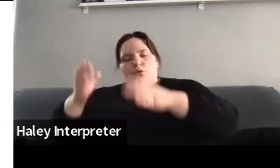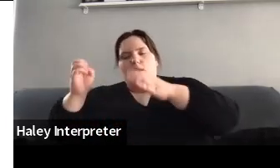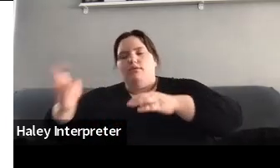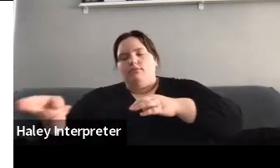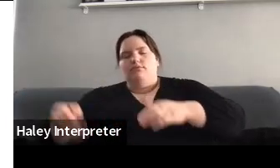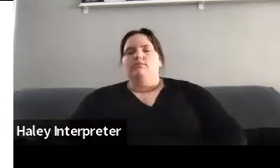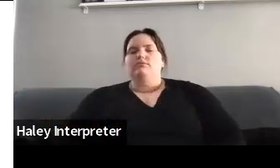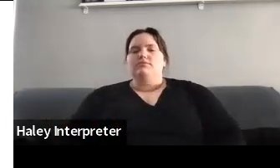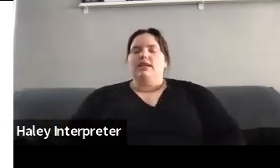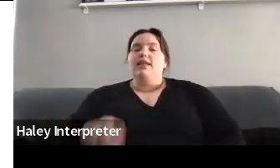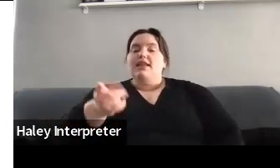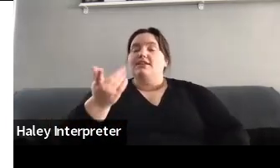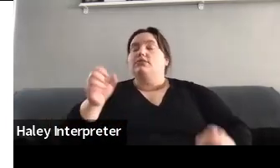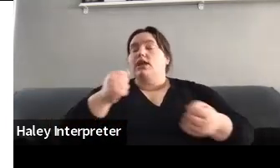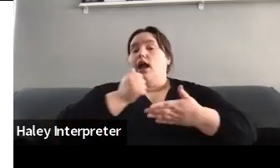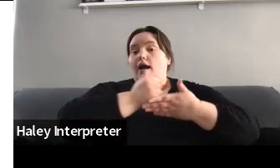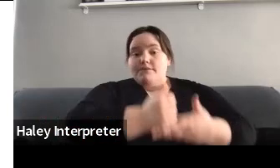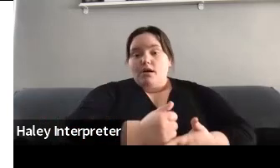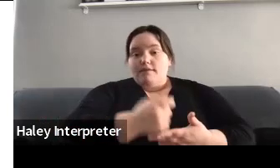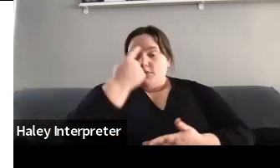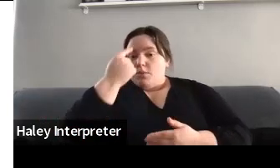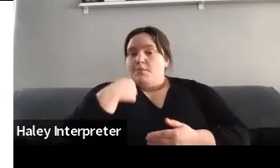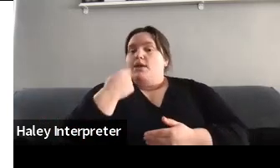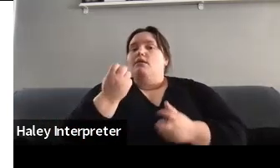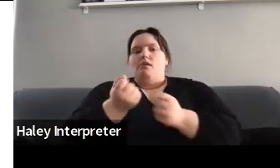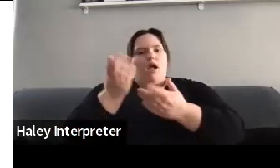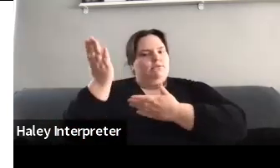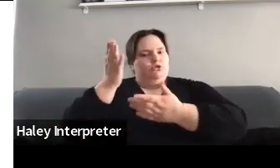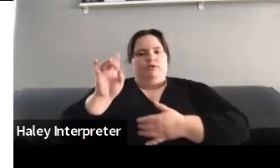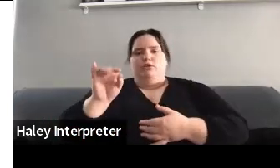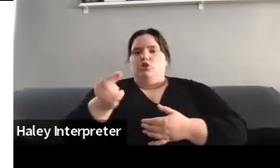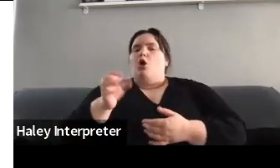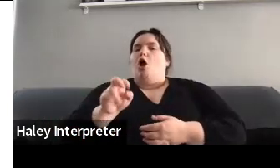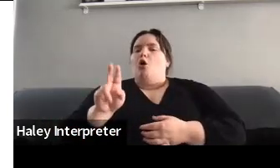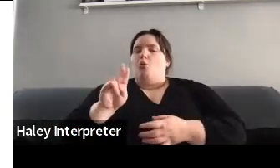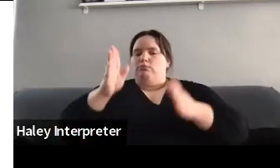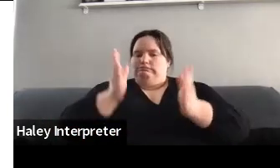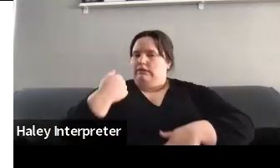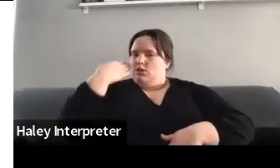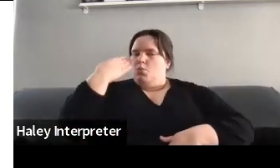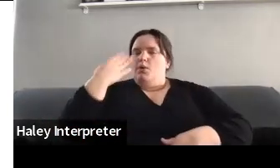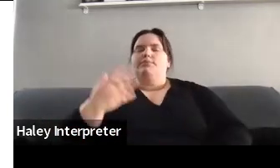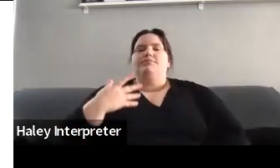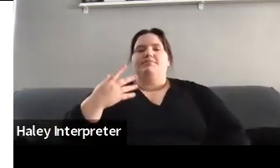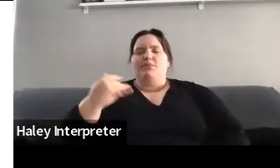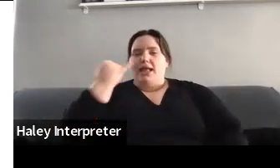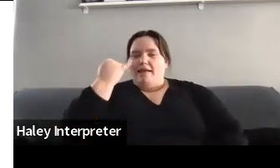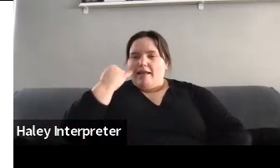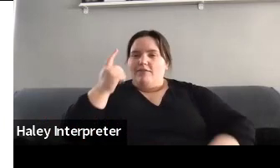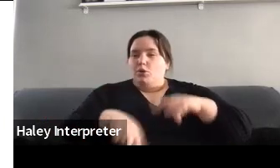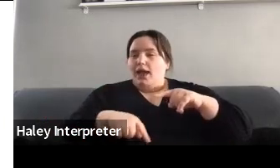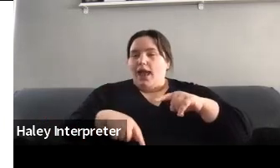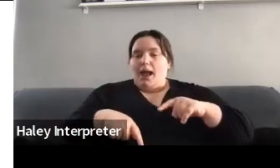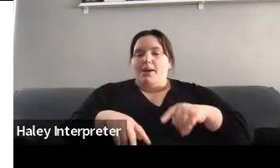This is one that's been helpful again to a lot of service dog owners that I know. If you're unable to pick up waste at